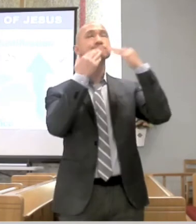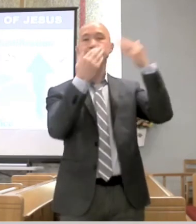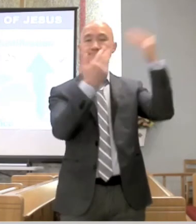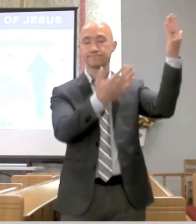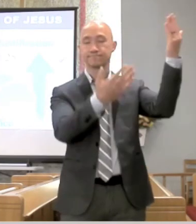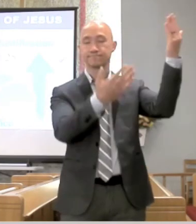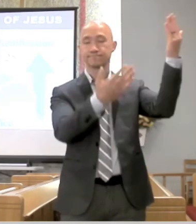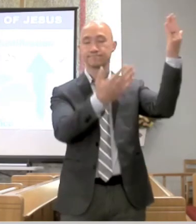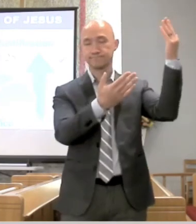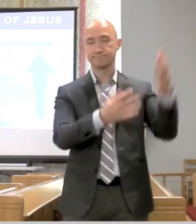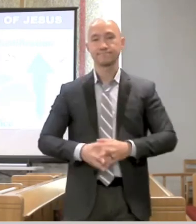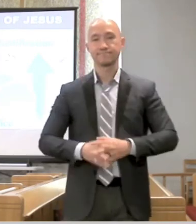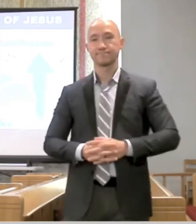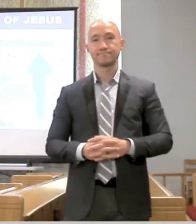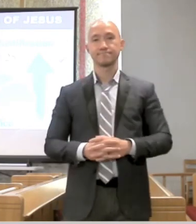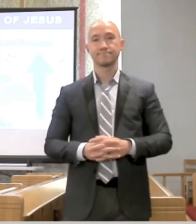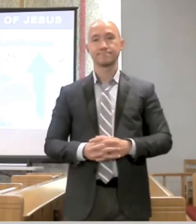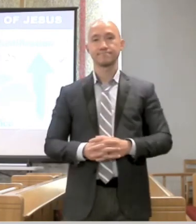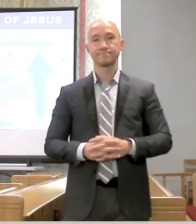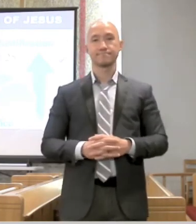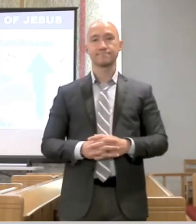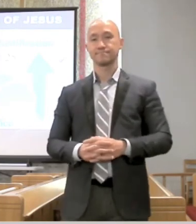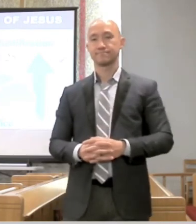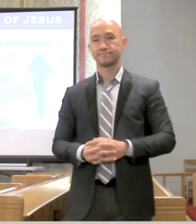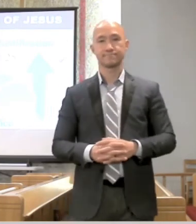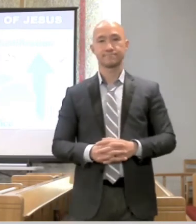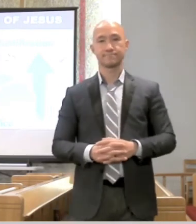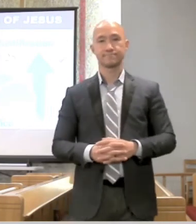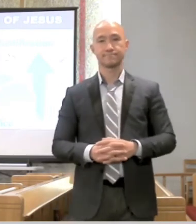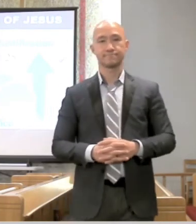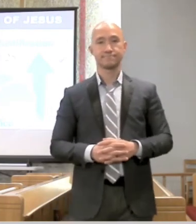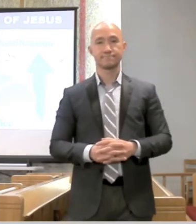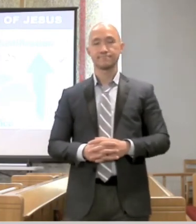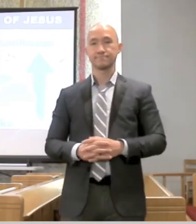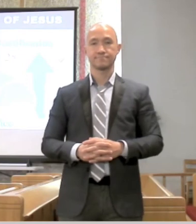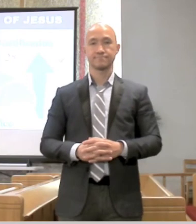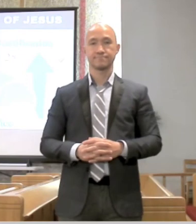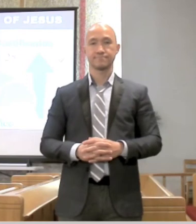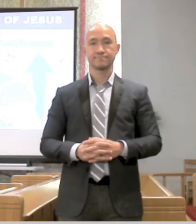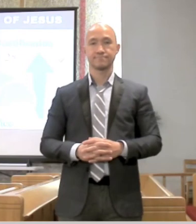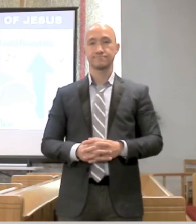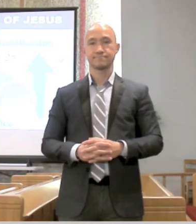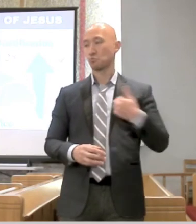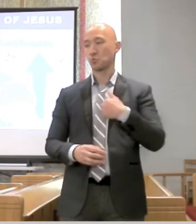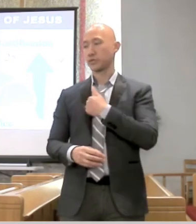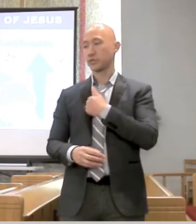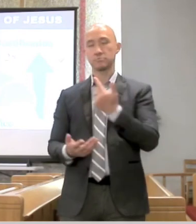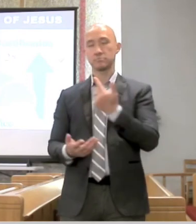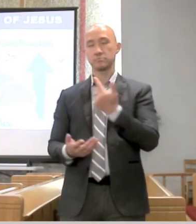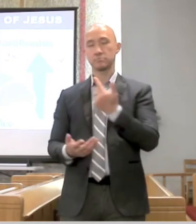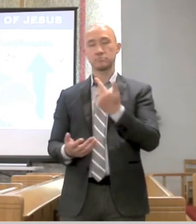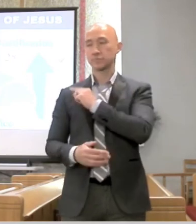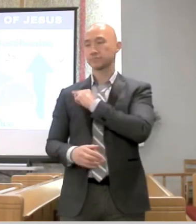man. I should have been right there. I was Barabbas. I was standing right